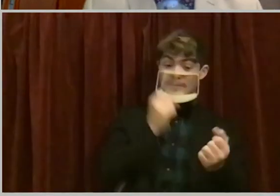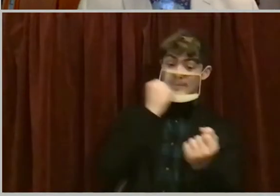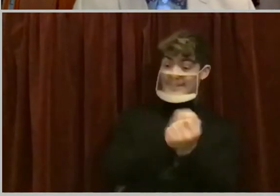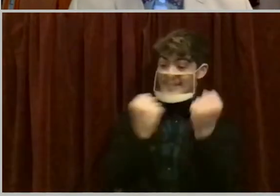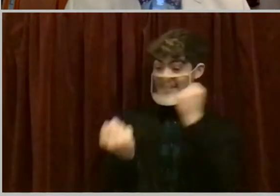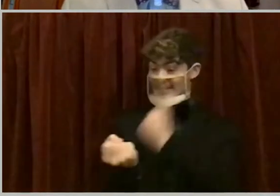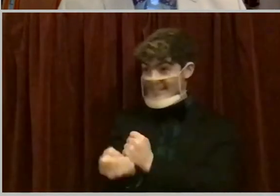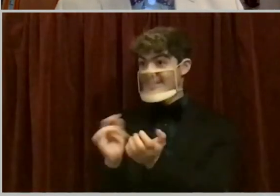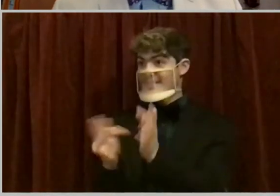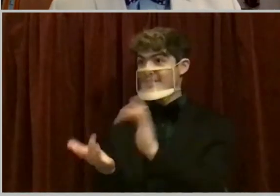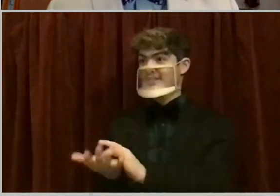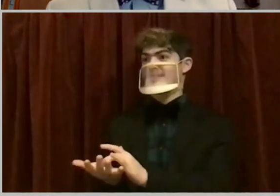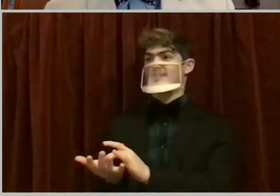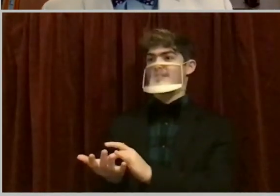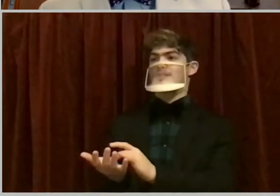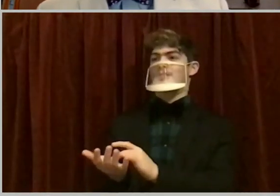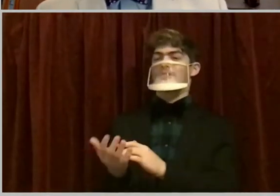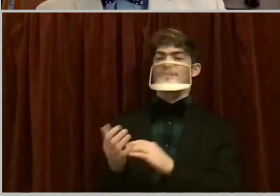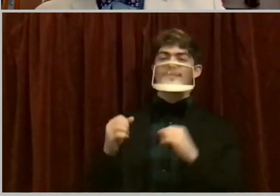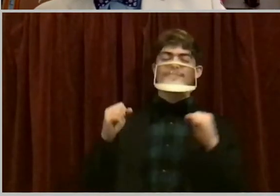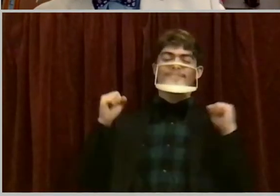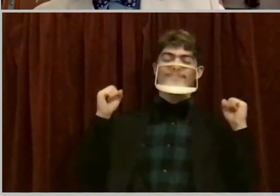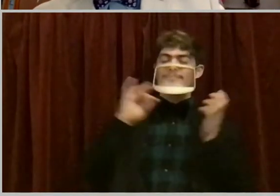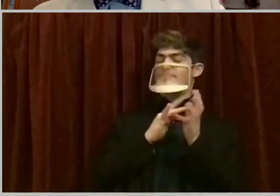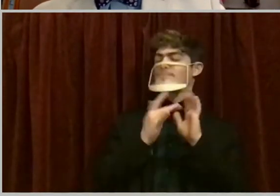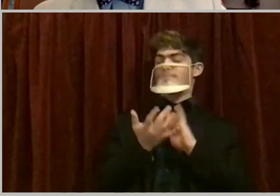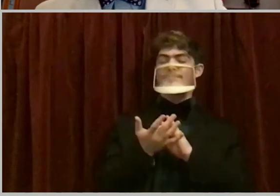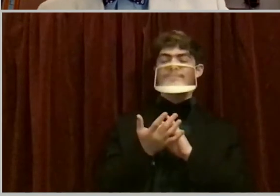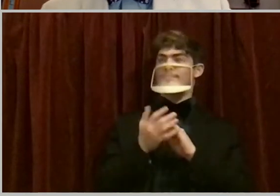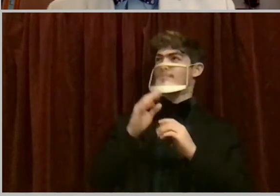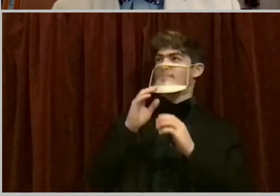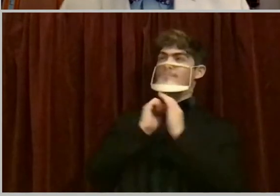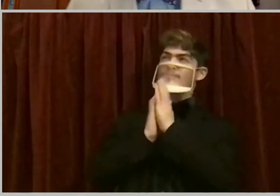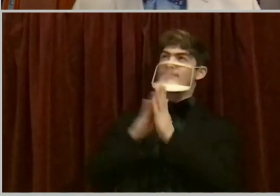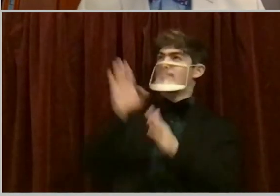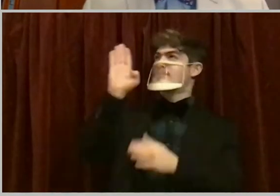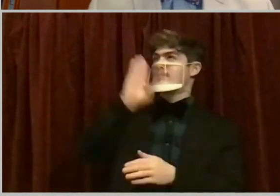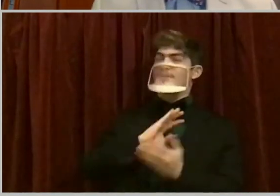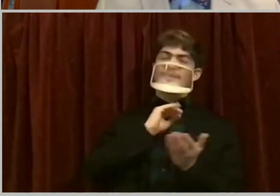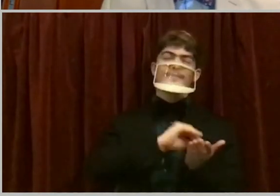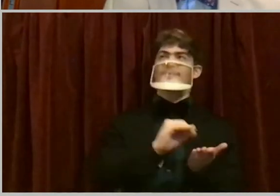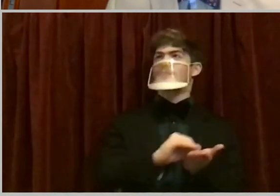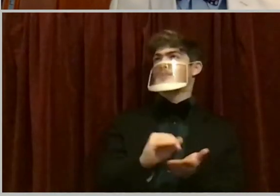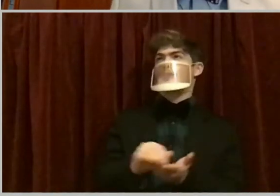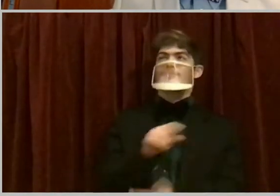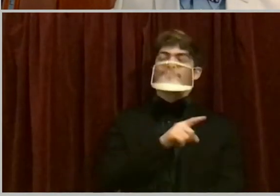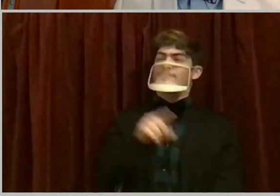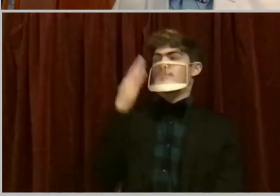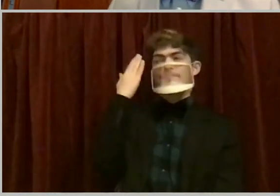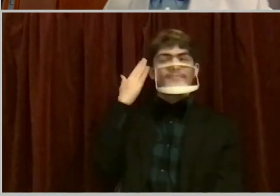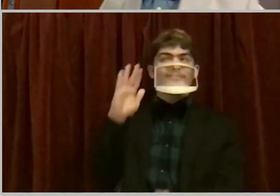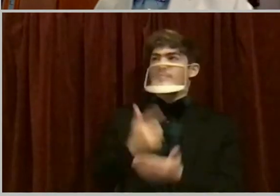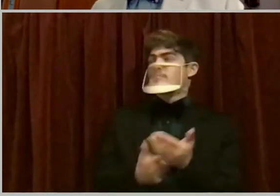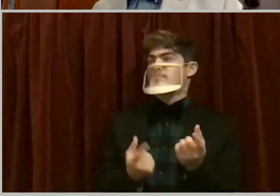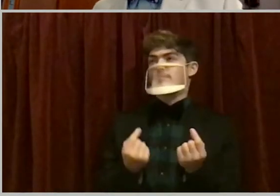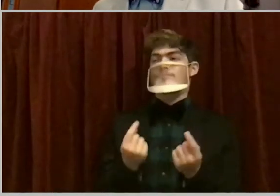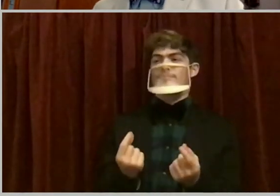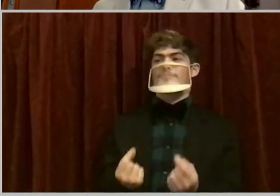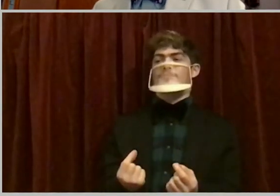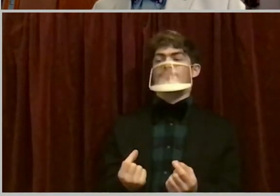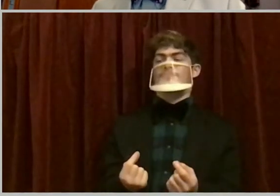That's the kind of compassion that comes from God. It is divine compassion. We should be so